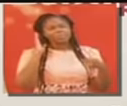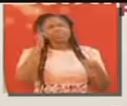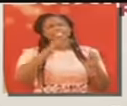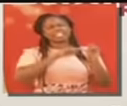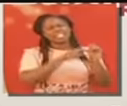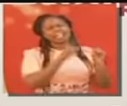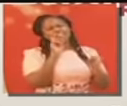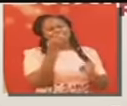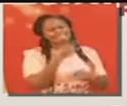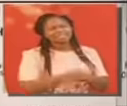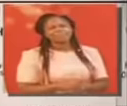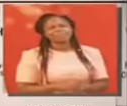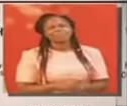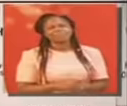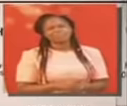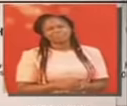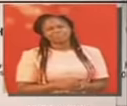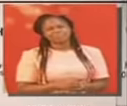proceedings this morning.